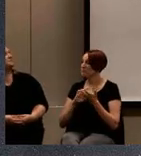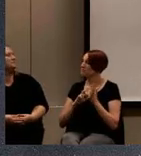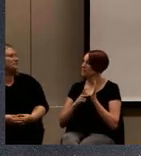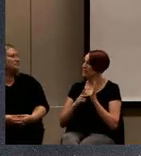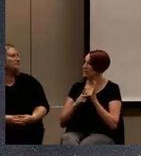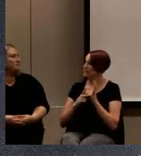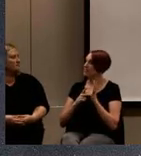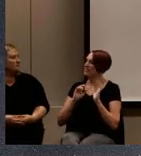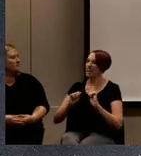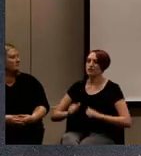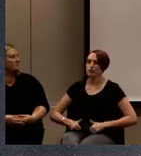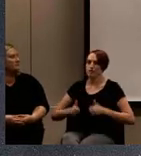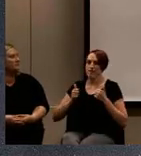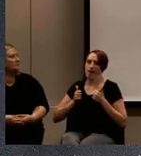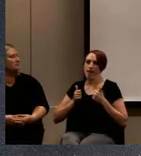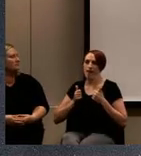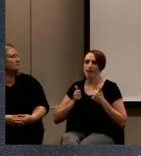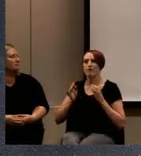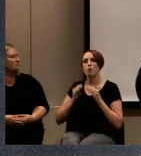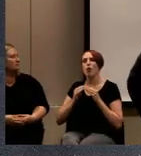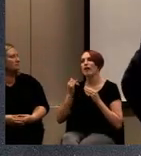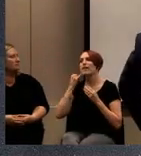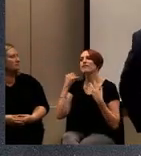survive these crashes more.